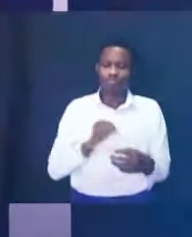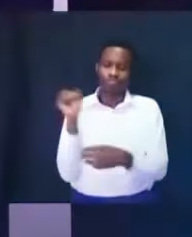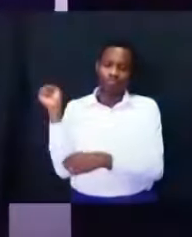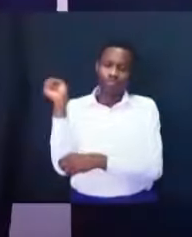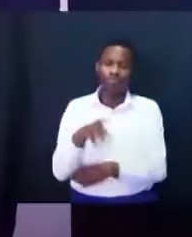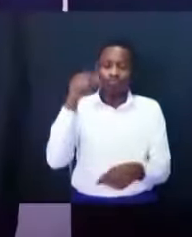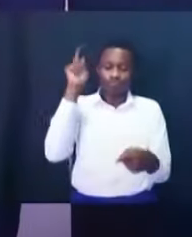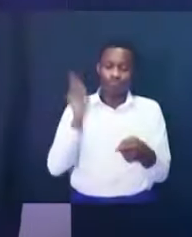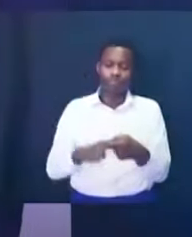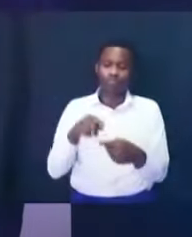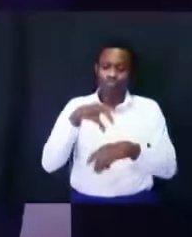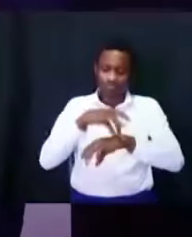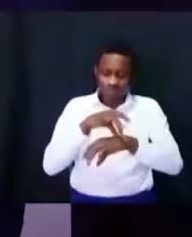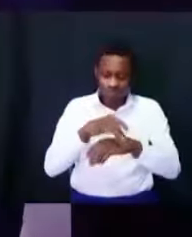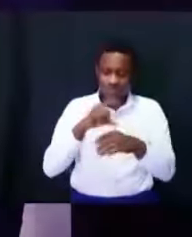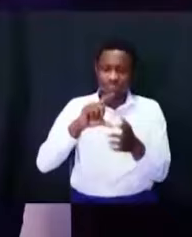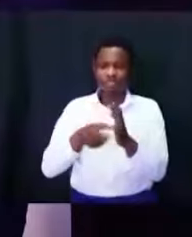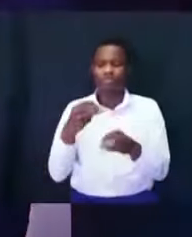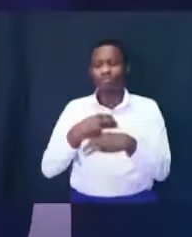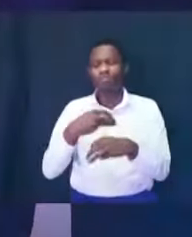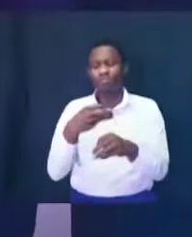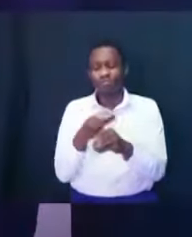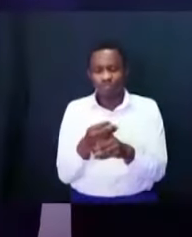made a spectacle of you before